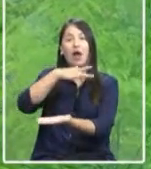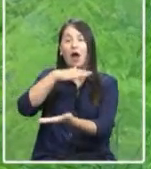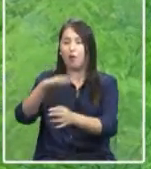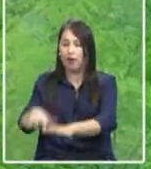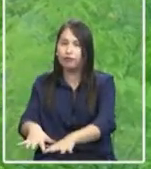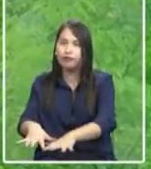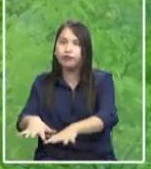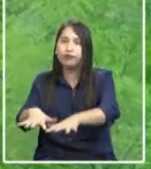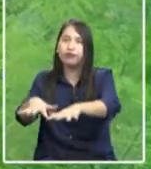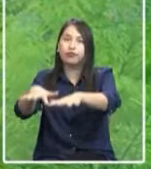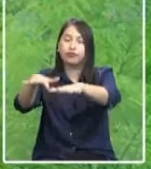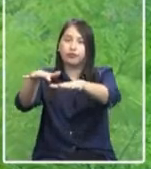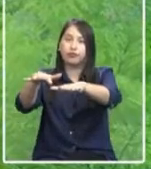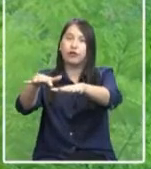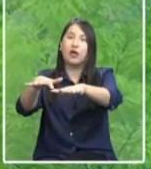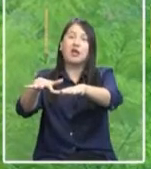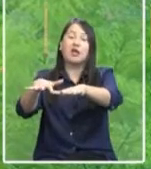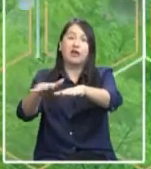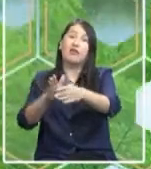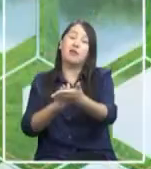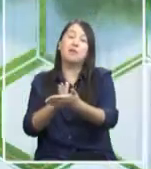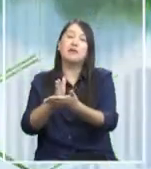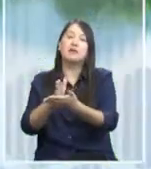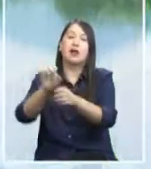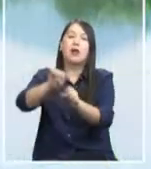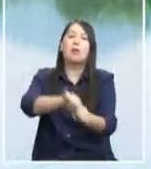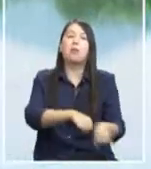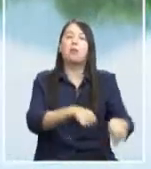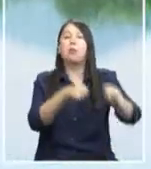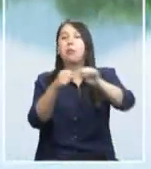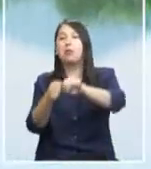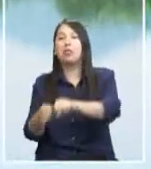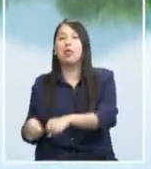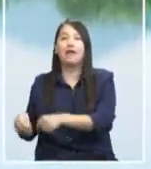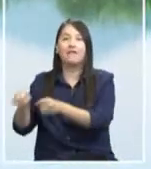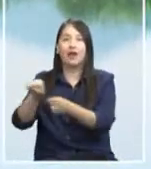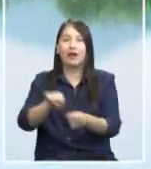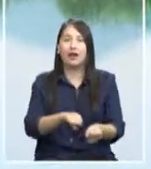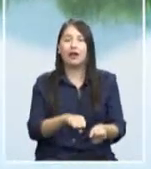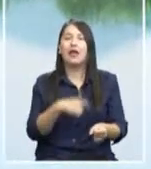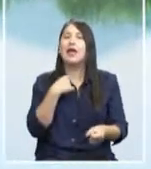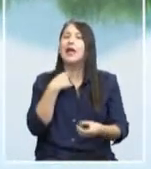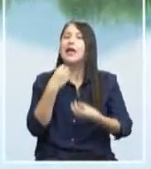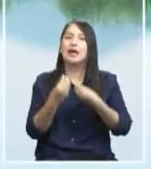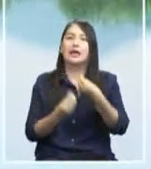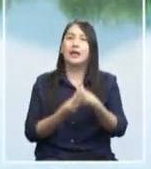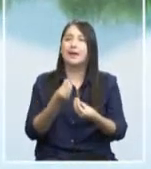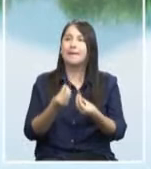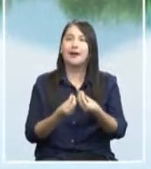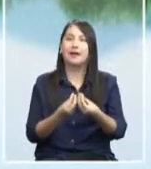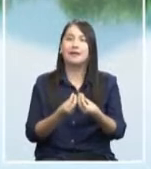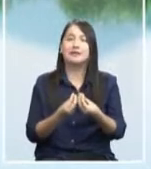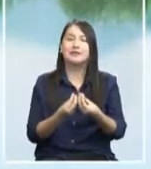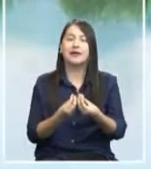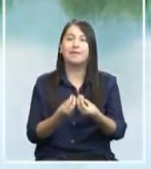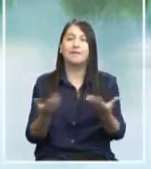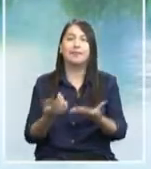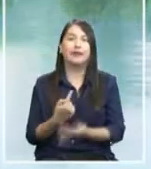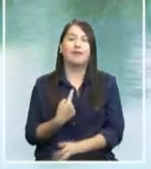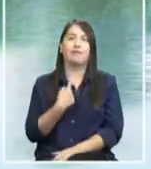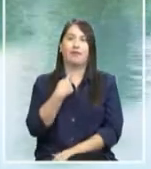what effect? So this is the distributional question. It is, in a sense, at the heart of